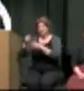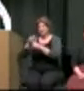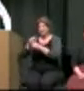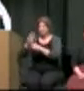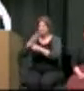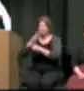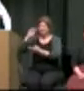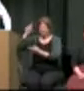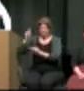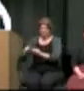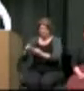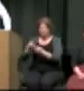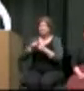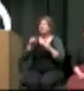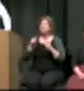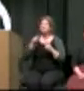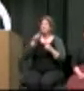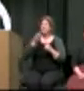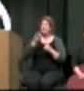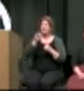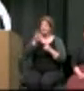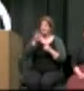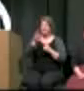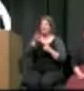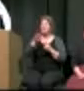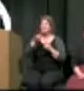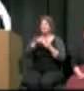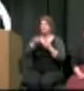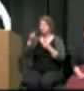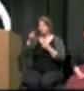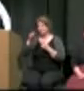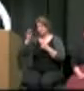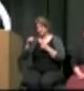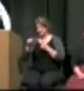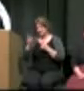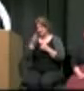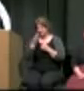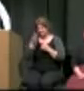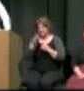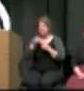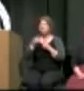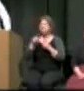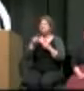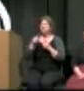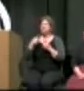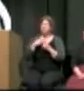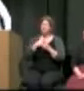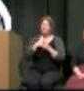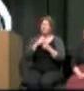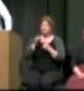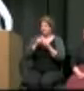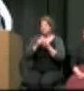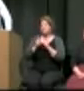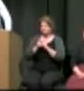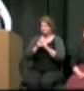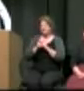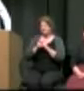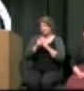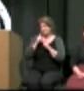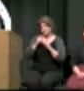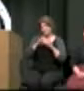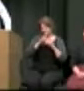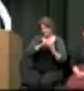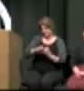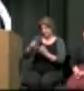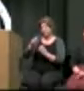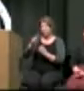So the moisture content range from 185 to 200%. So we made a change to the surge basin here. We